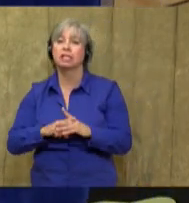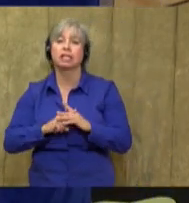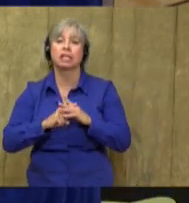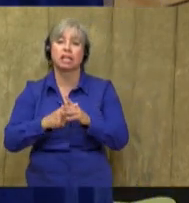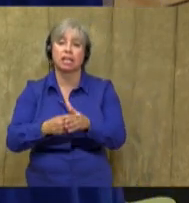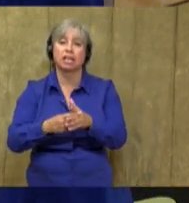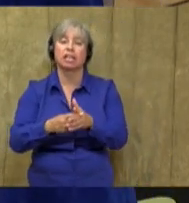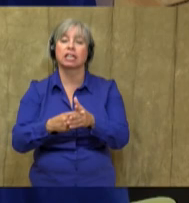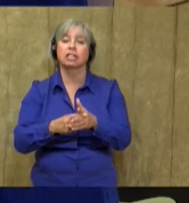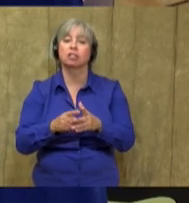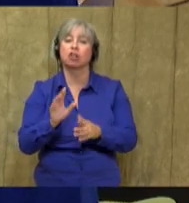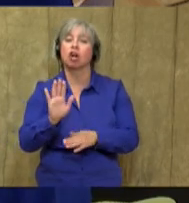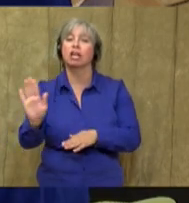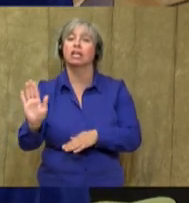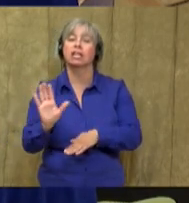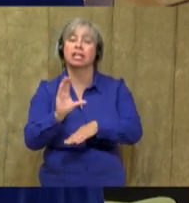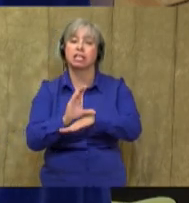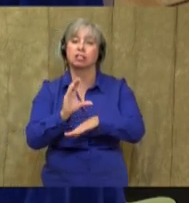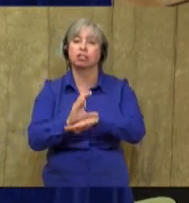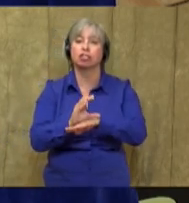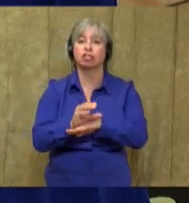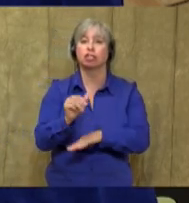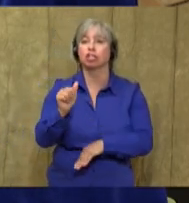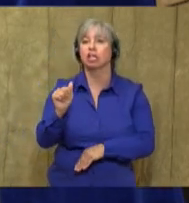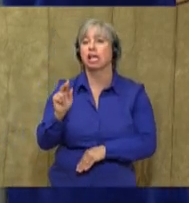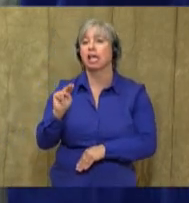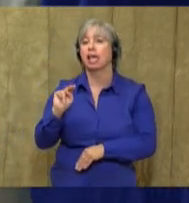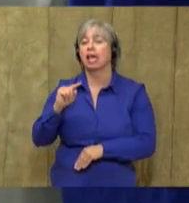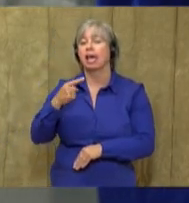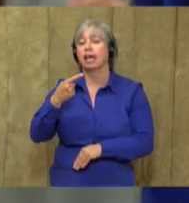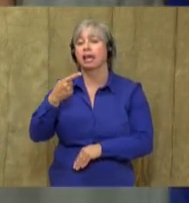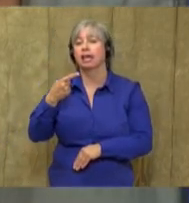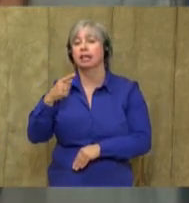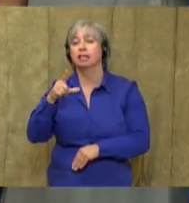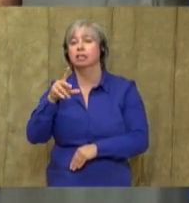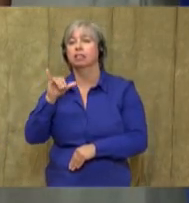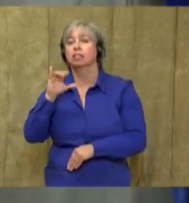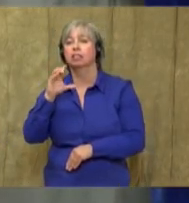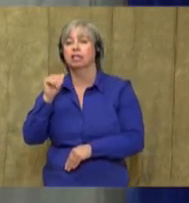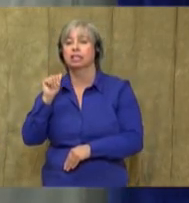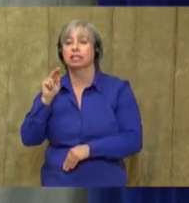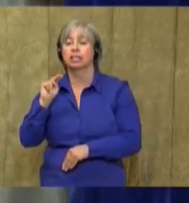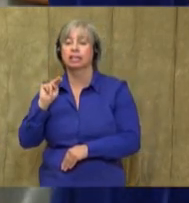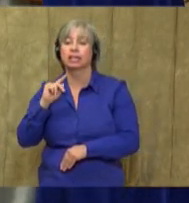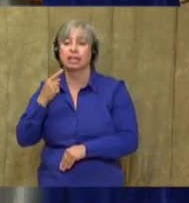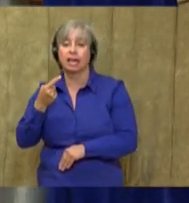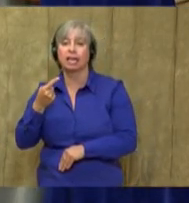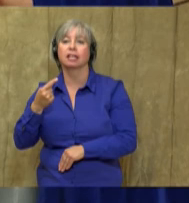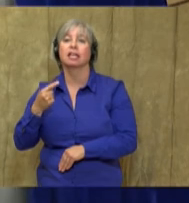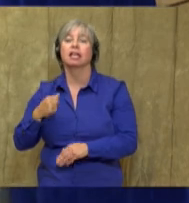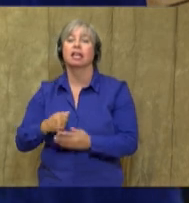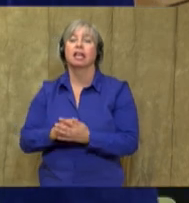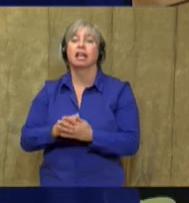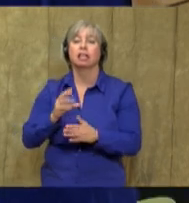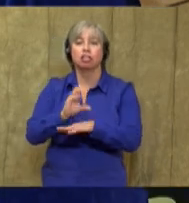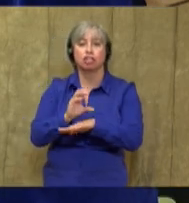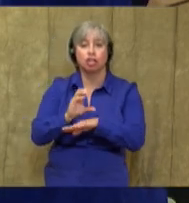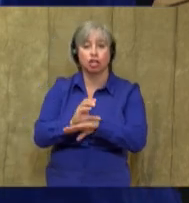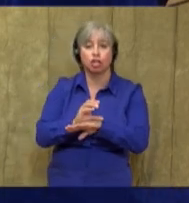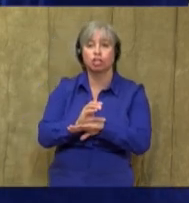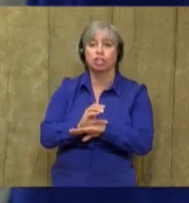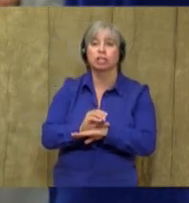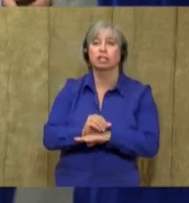the Anglican Church. And he ended up actually beheading a couple of his wives. So I'm not sure religion was his primary focus there, but